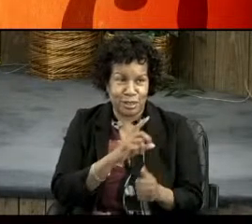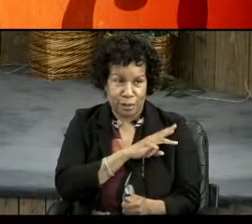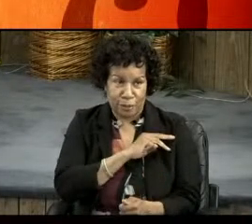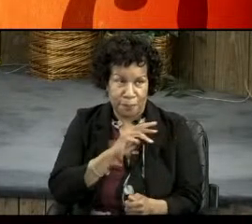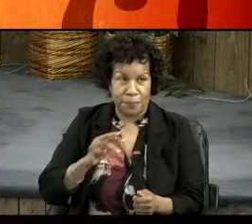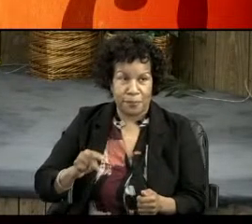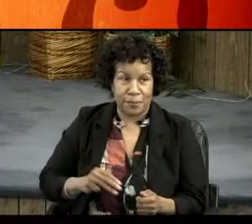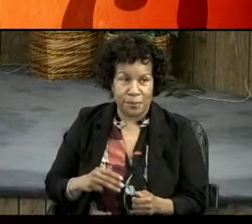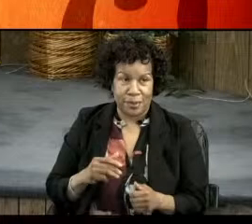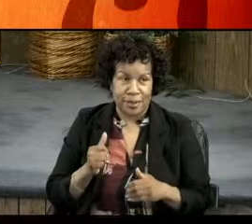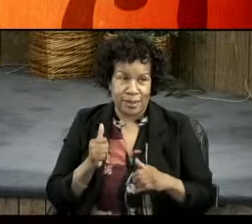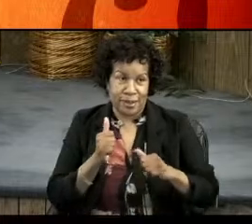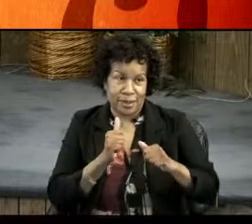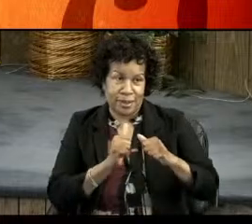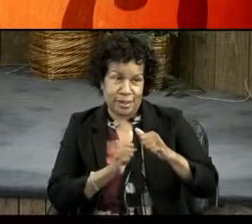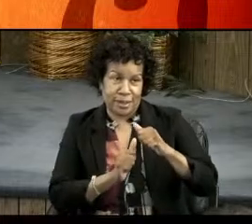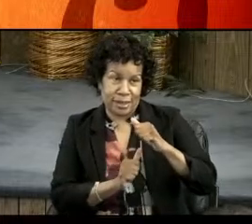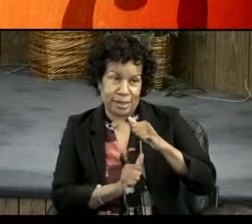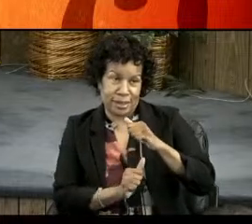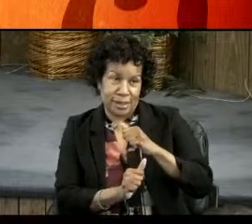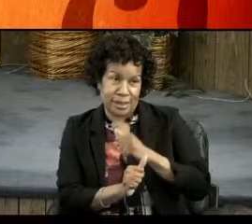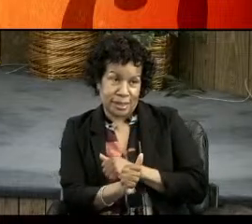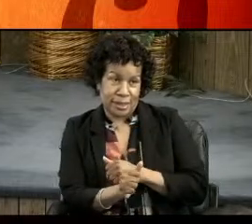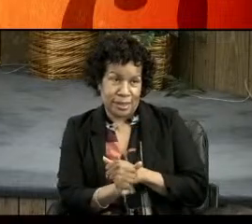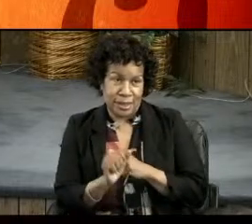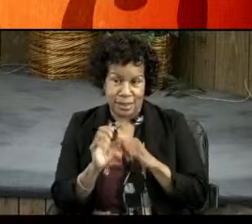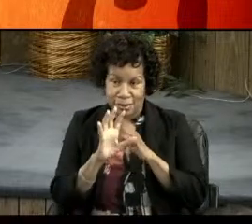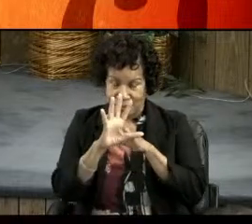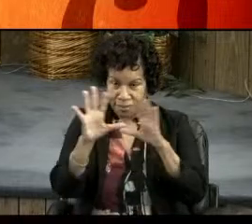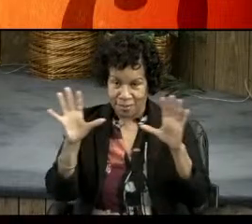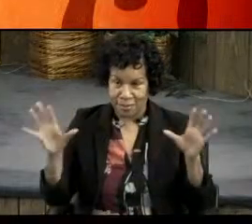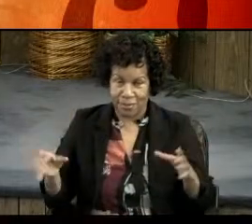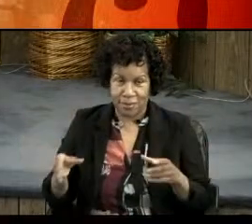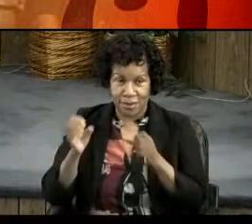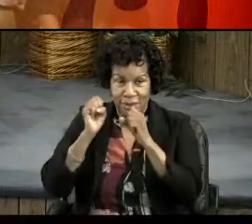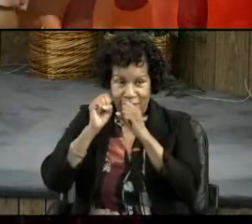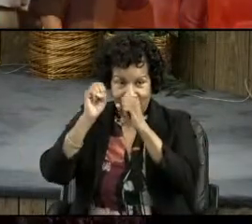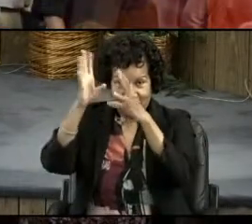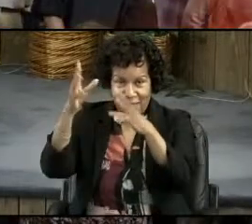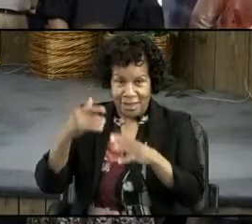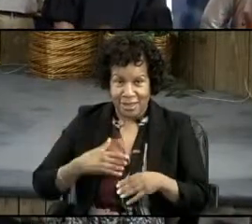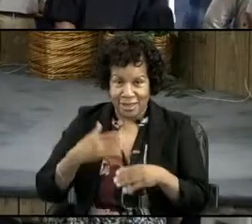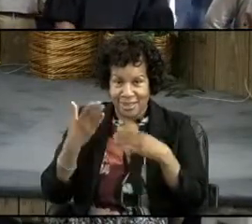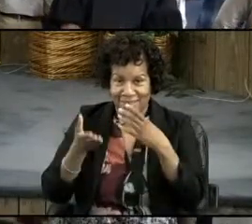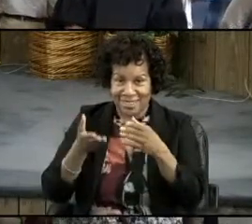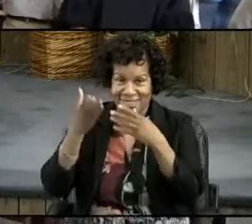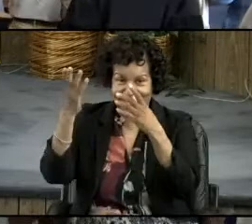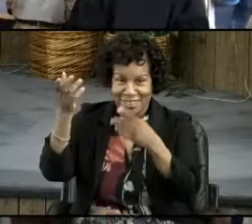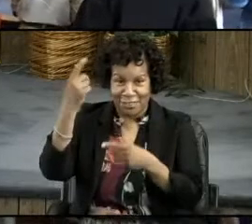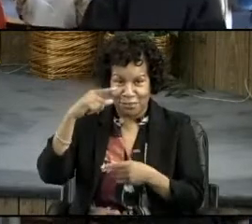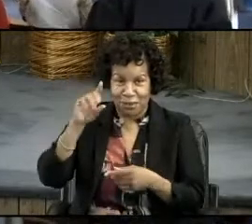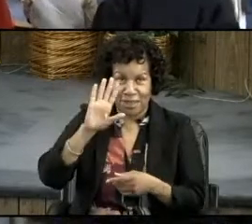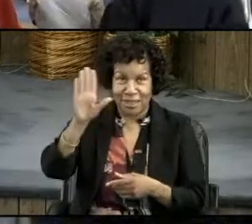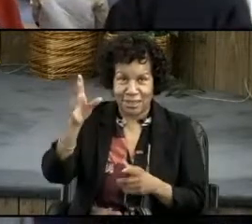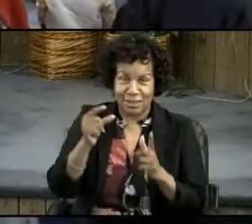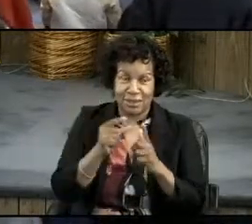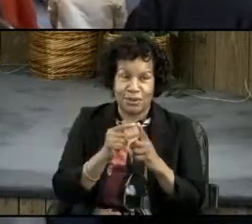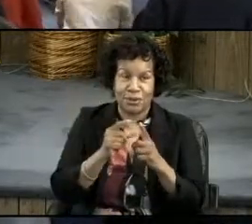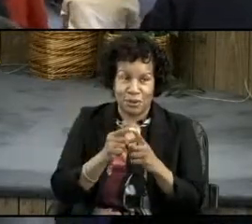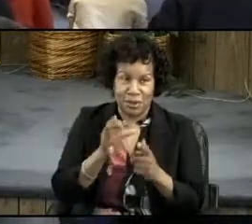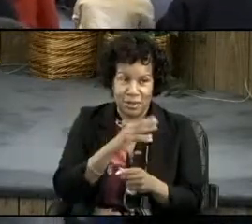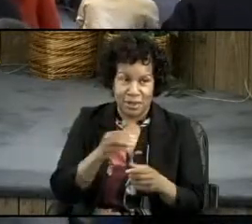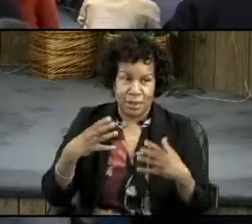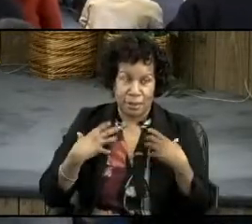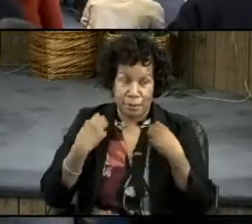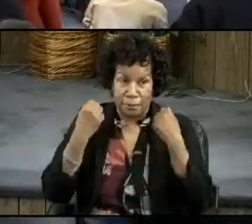called Hiding in Plain Sight. Let's pray. Father, I thank you for your word. I thank you for the power that comes